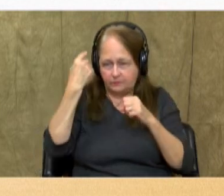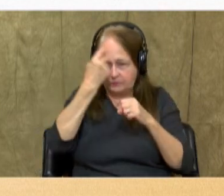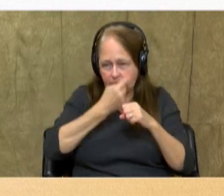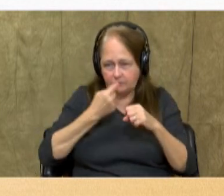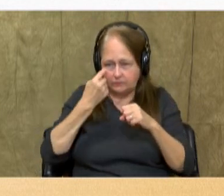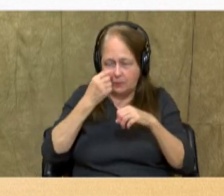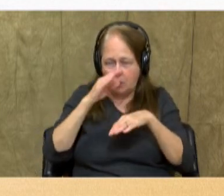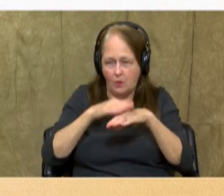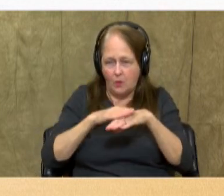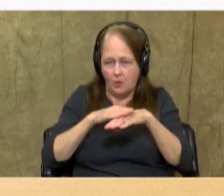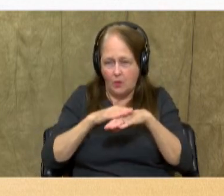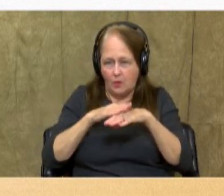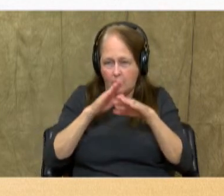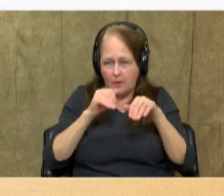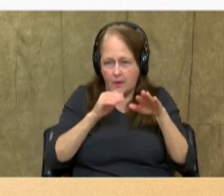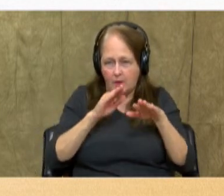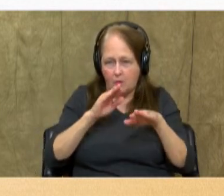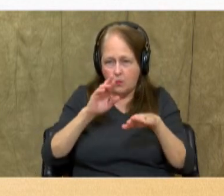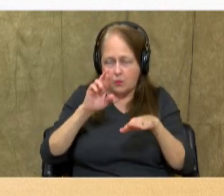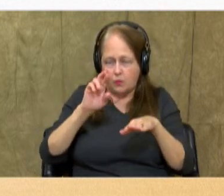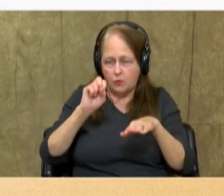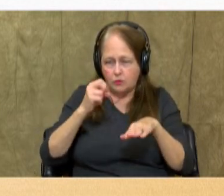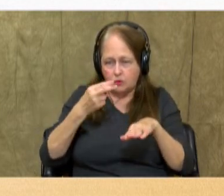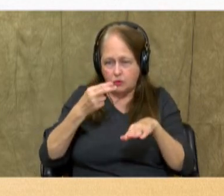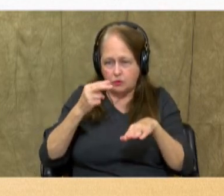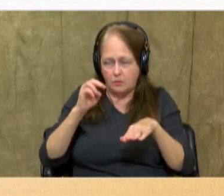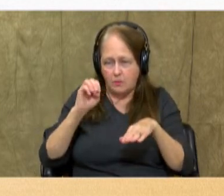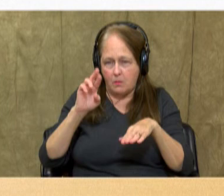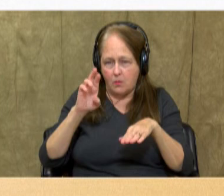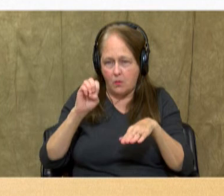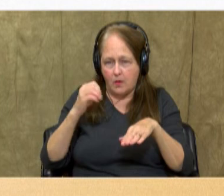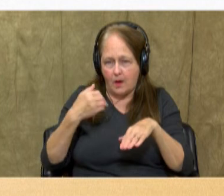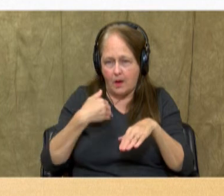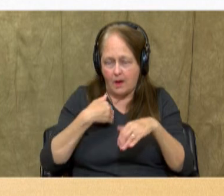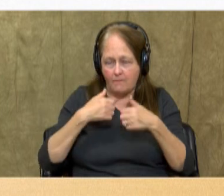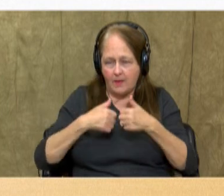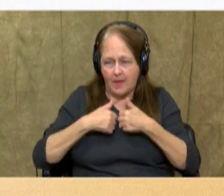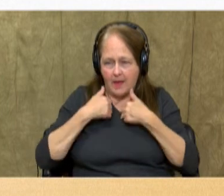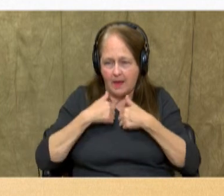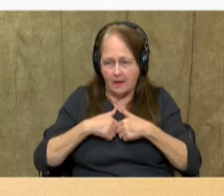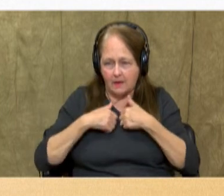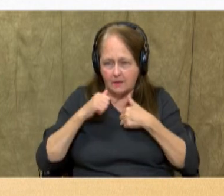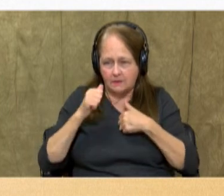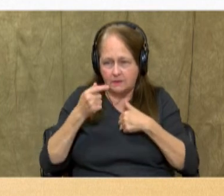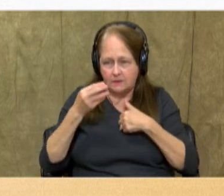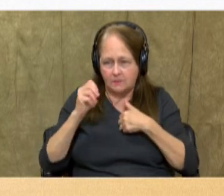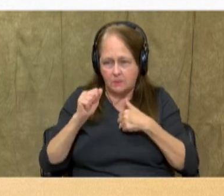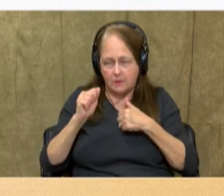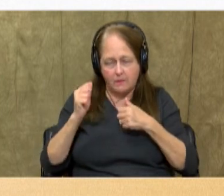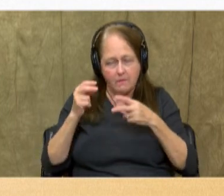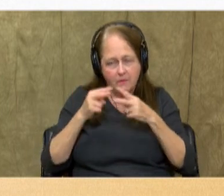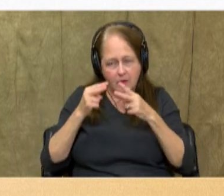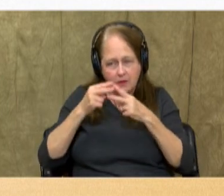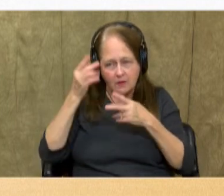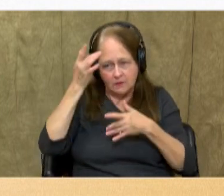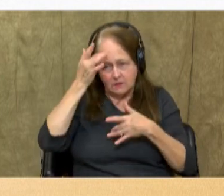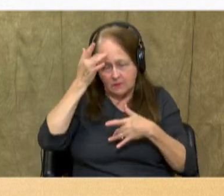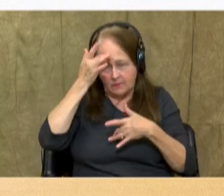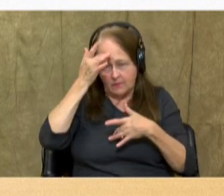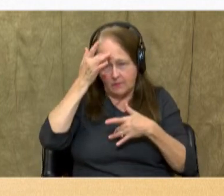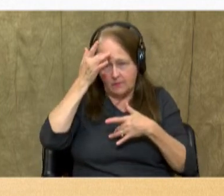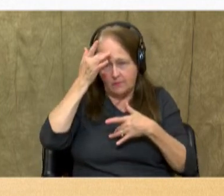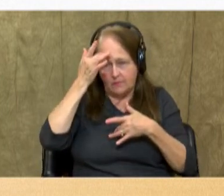face immortalized on Mount Rushmore. He had asthma as a child. We know he's very sick.